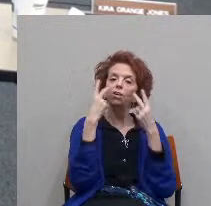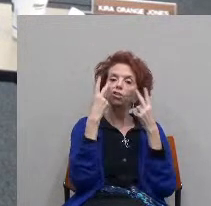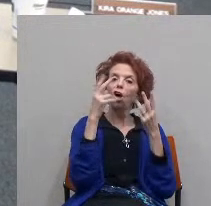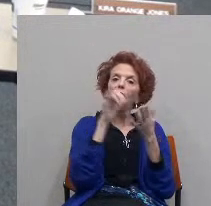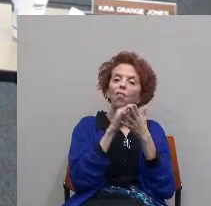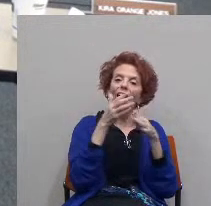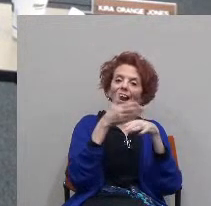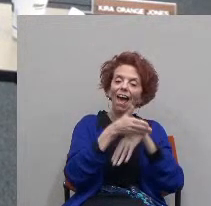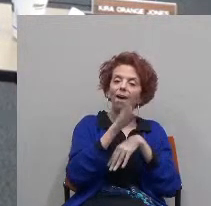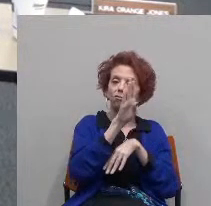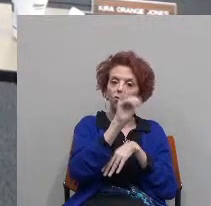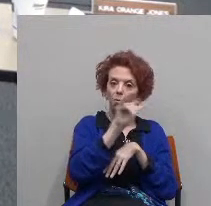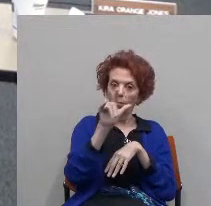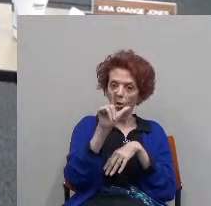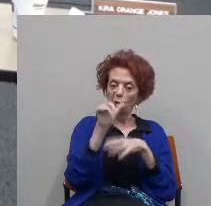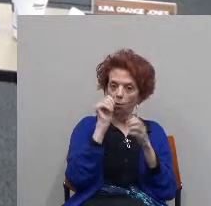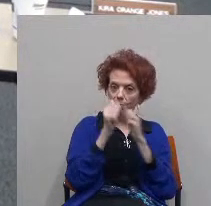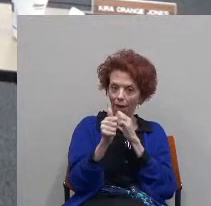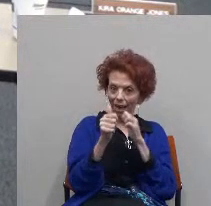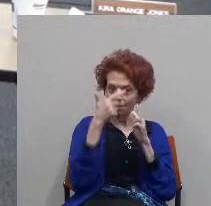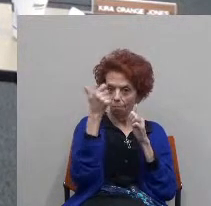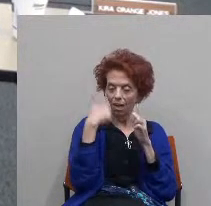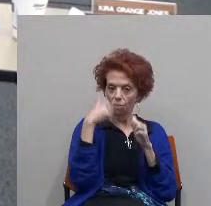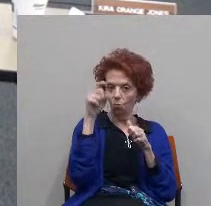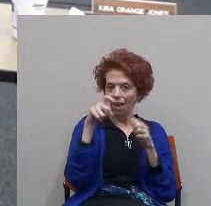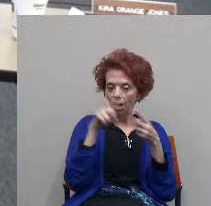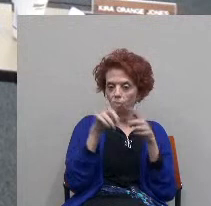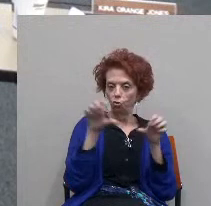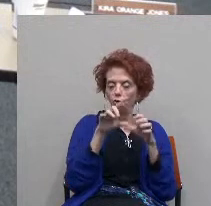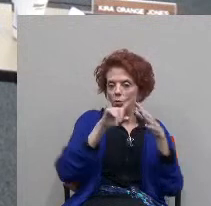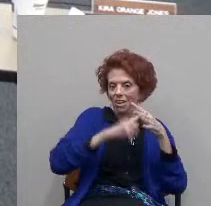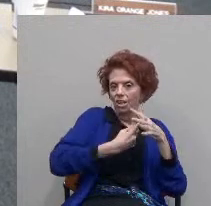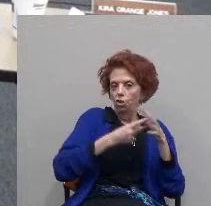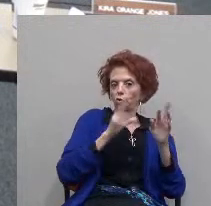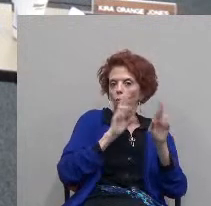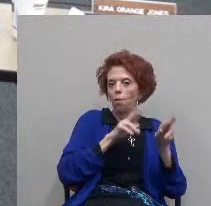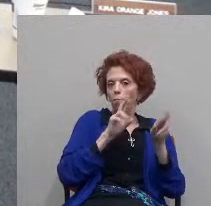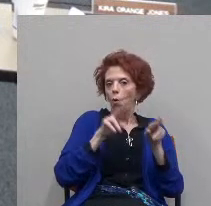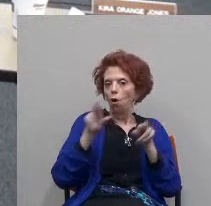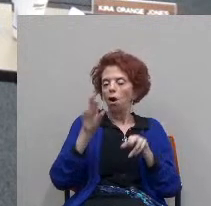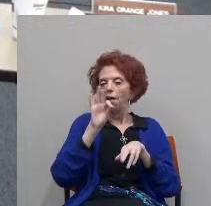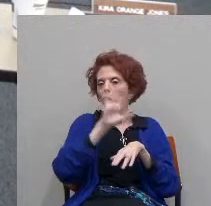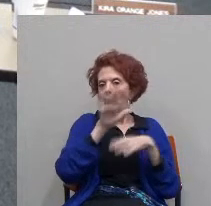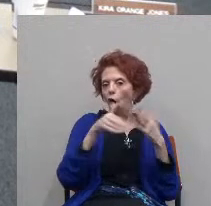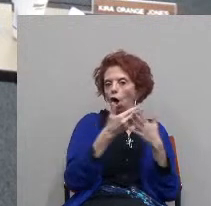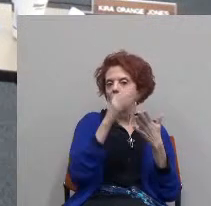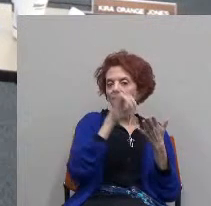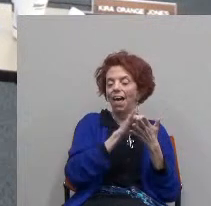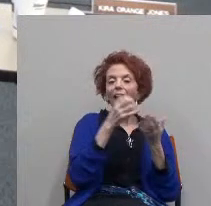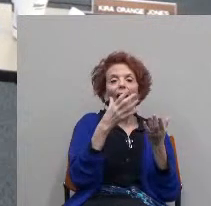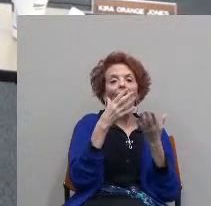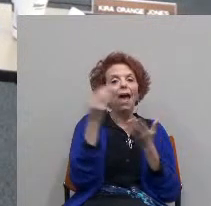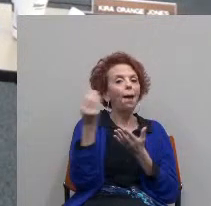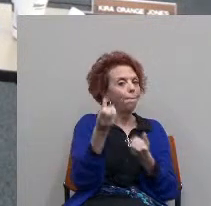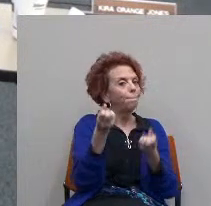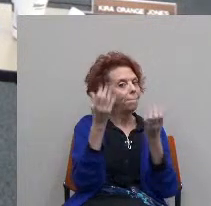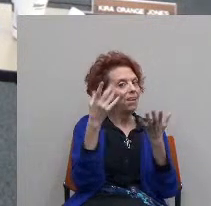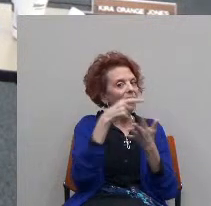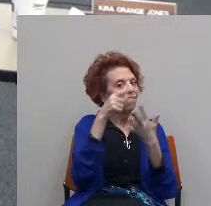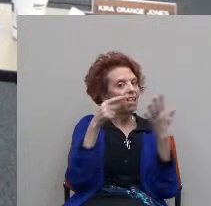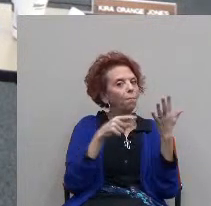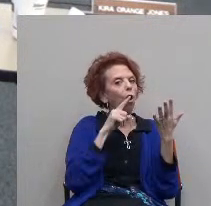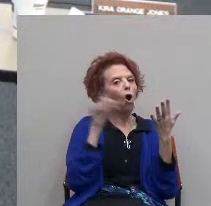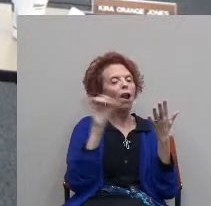after the bill was passed, because we had to do an initial report of all those things, and we sent it over. And a lot of them are kind